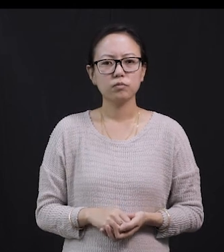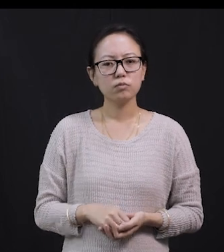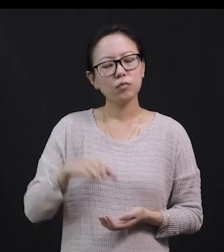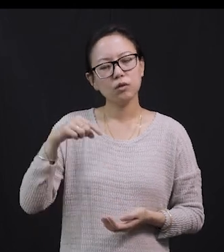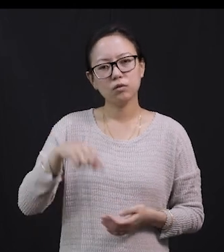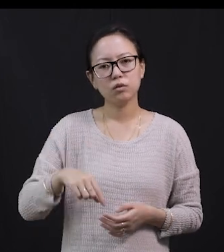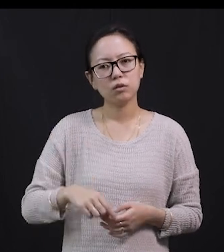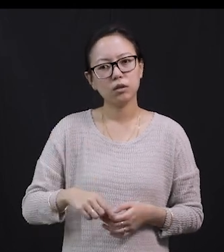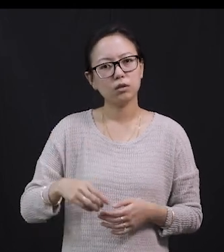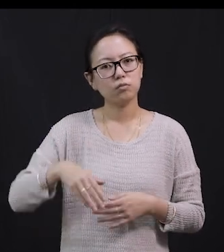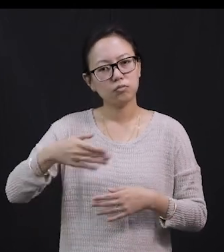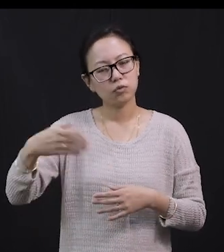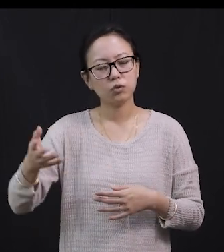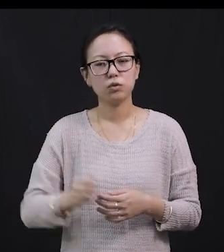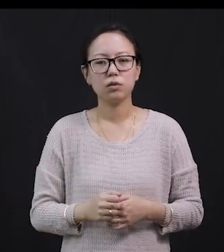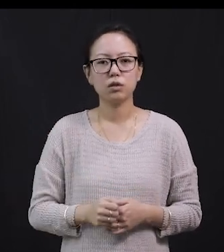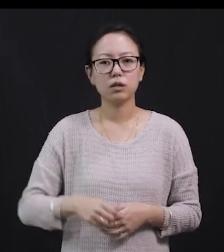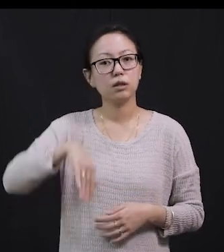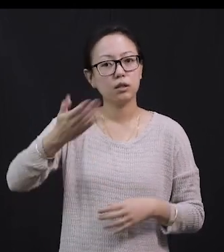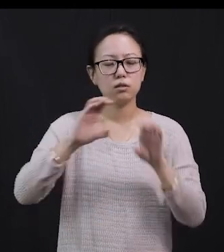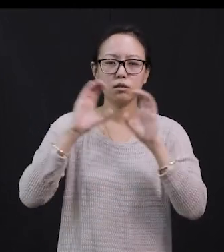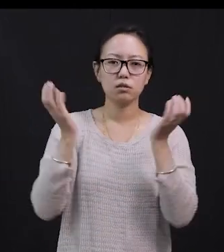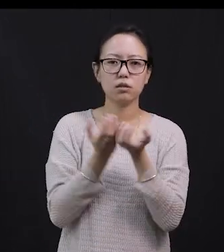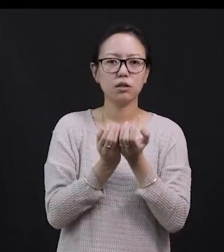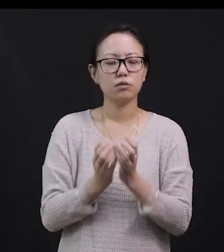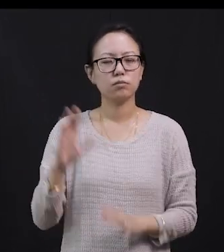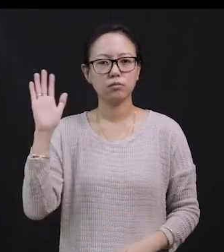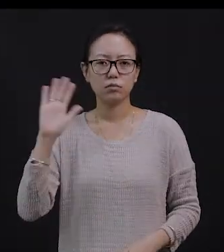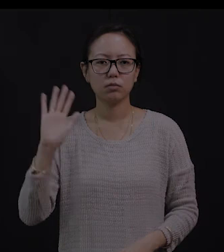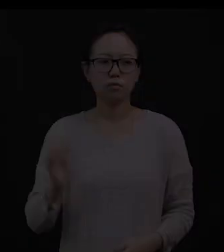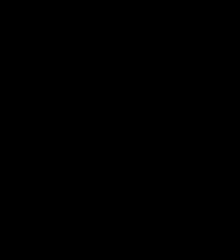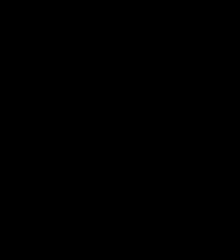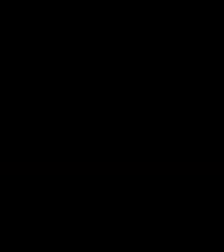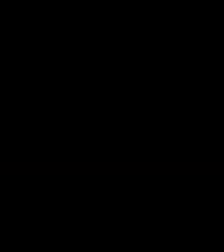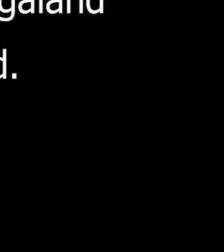So we are going to continue with this lesson and part 2 in the next session. So bye-bye for now.